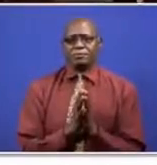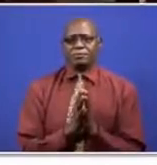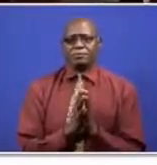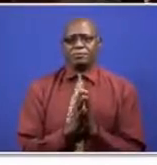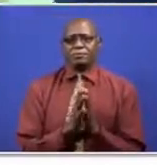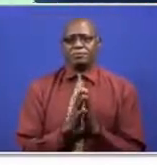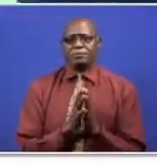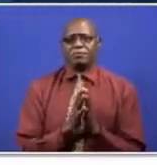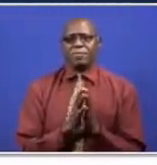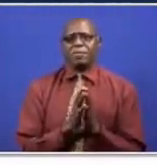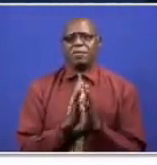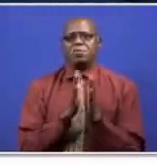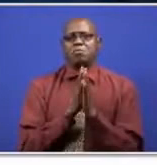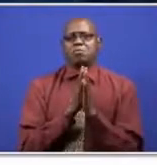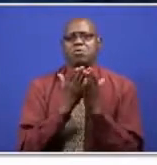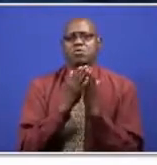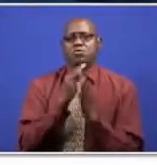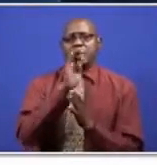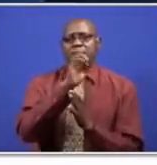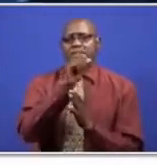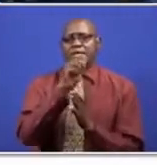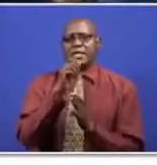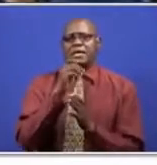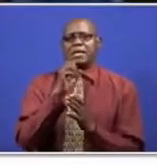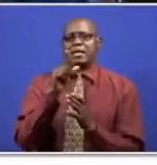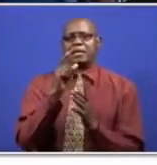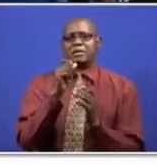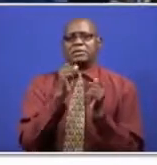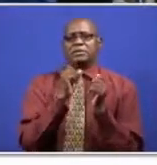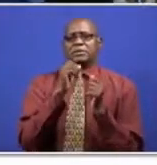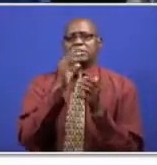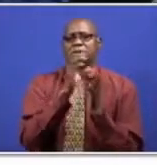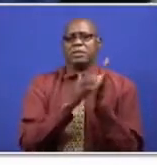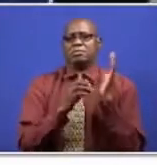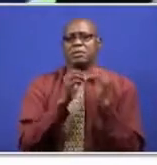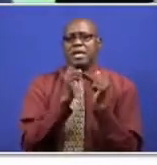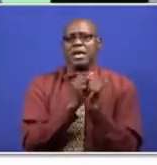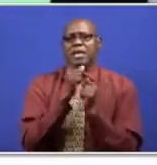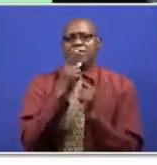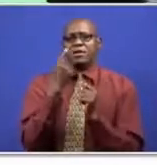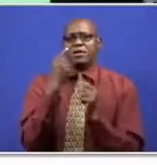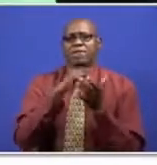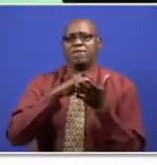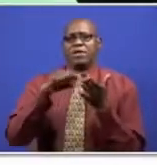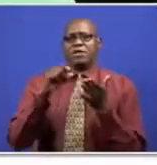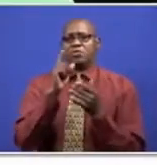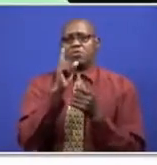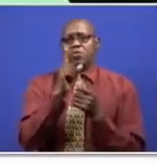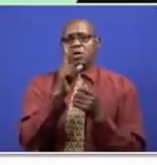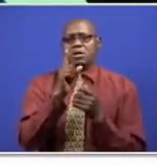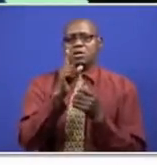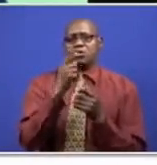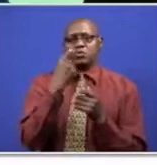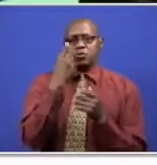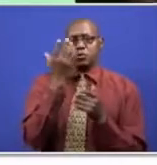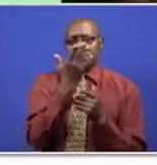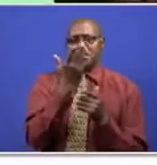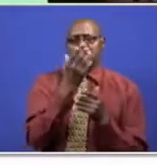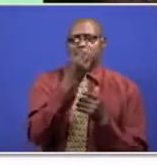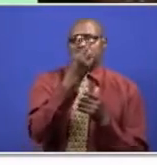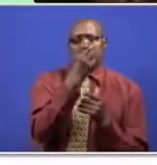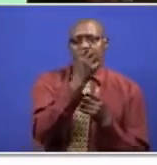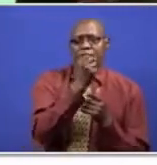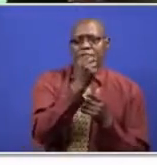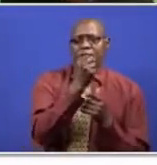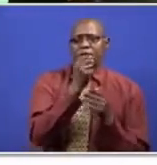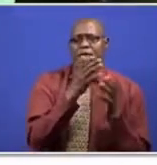From the book of Ezekiel, chapter number 11, from verse 1, you will read about 25 elders who